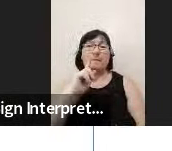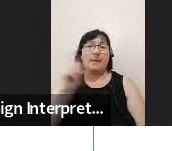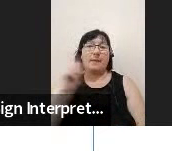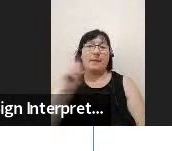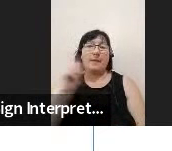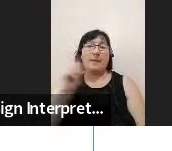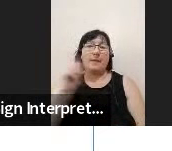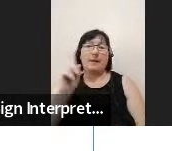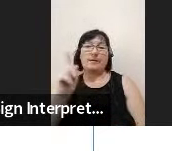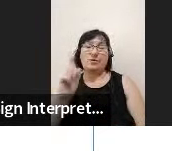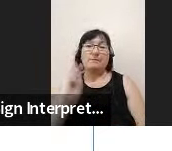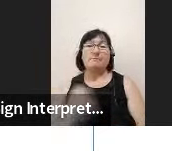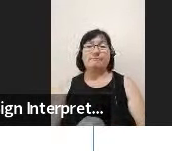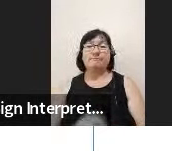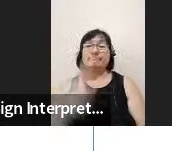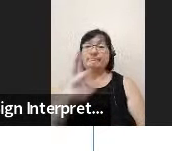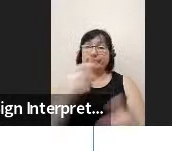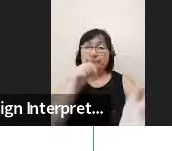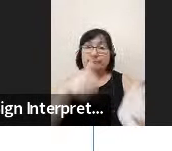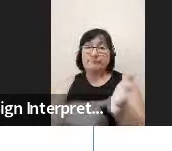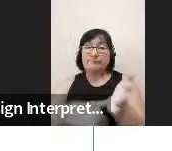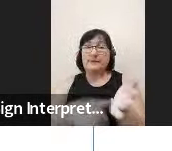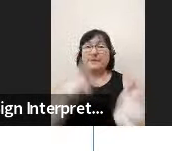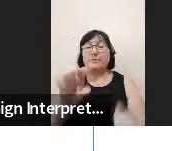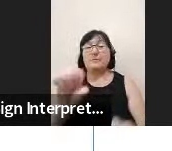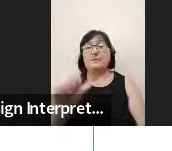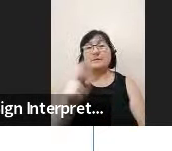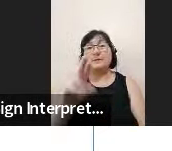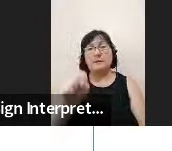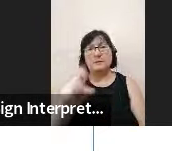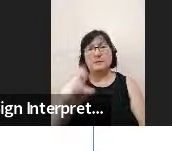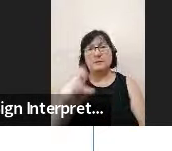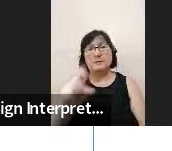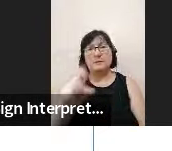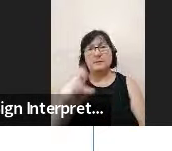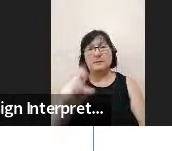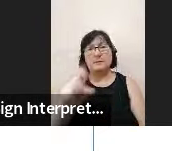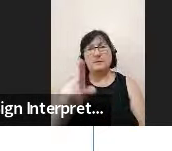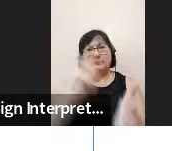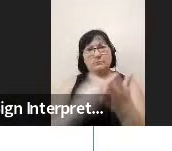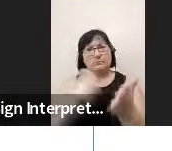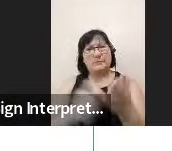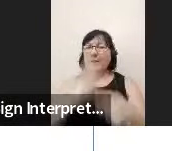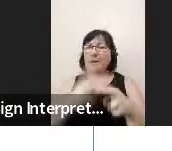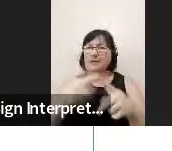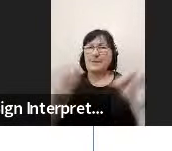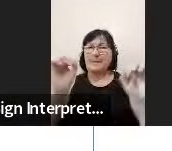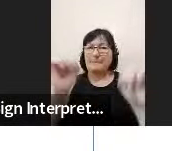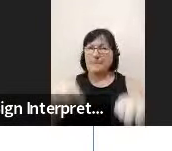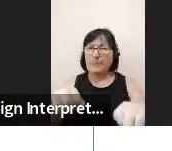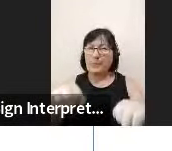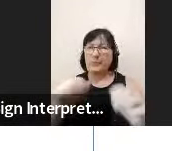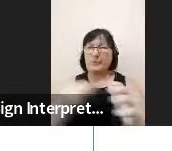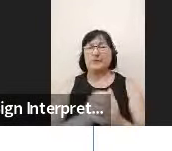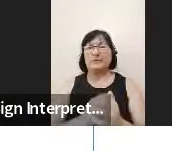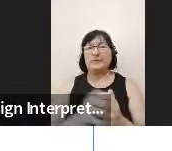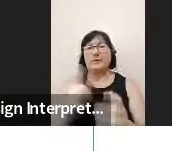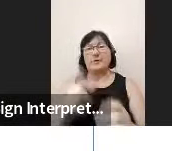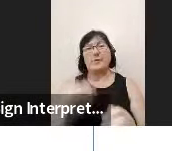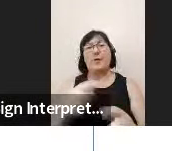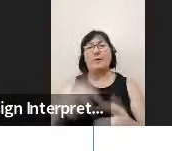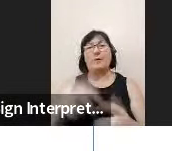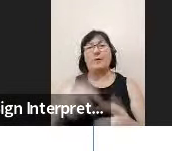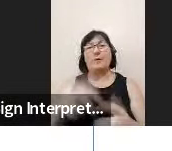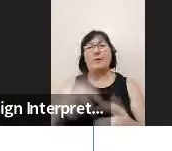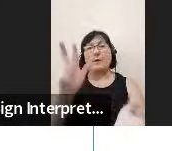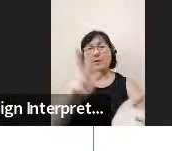that confirms that your application has been finalized and approved, you are now an accredited trader, there will be a name of a specific person who